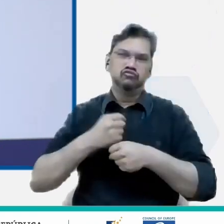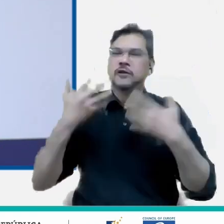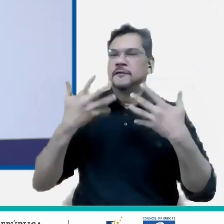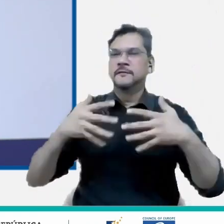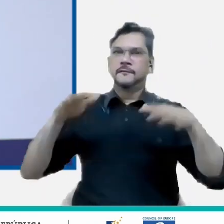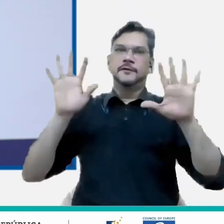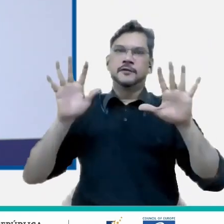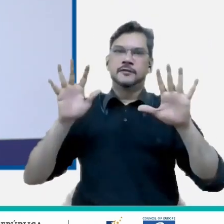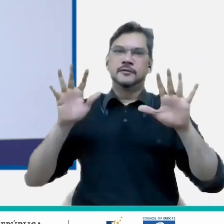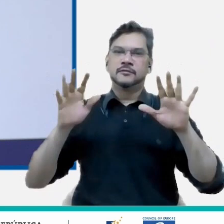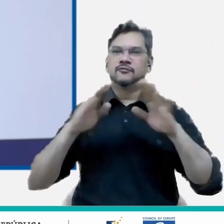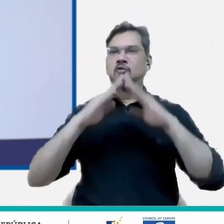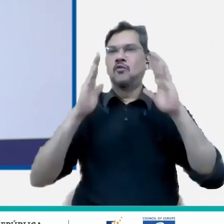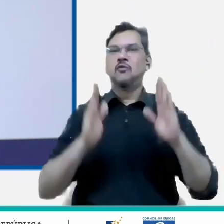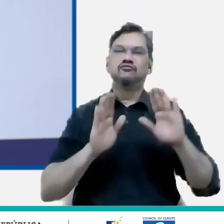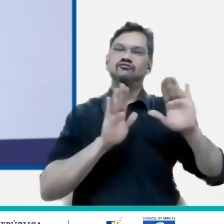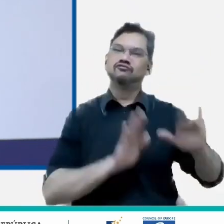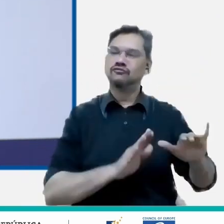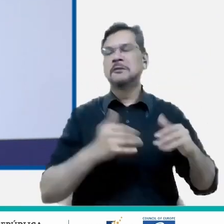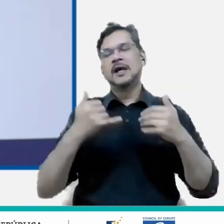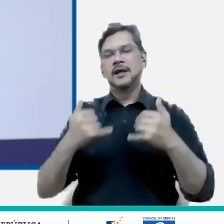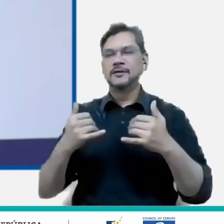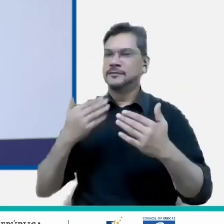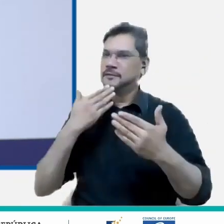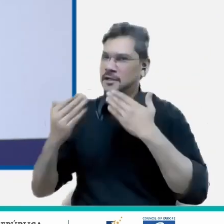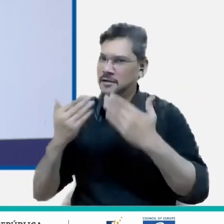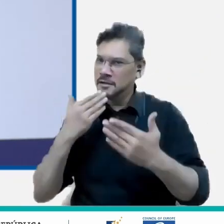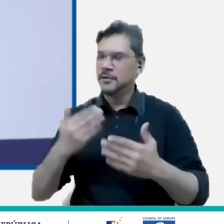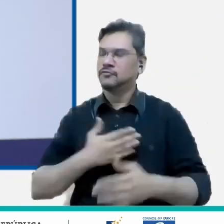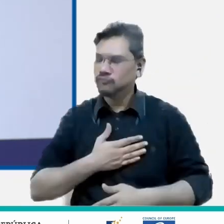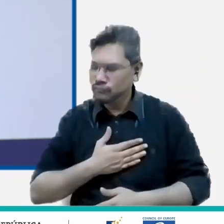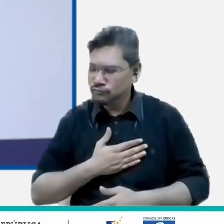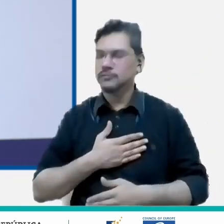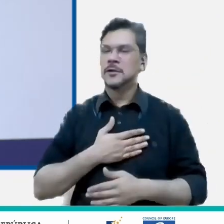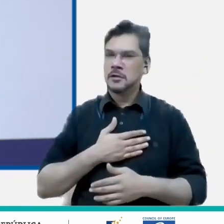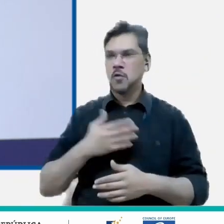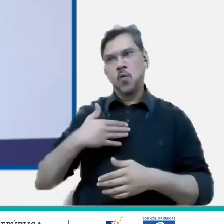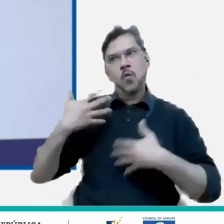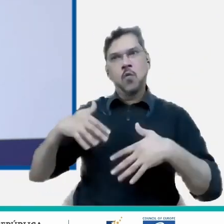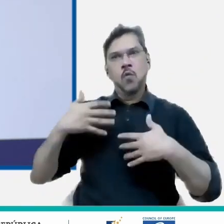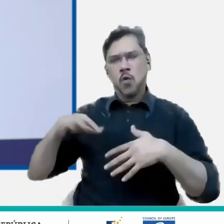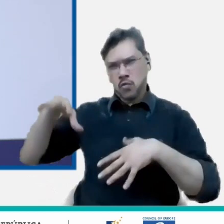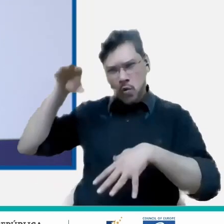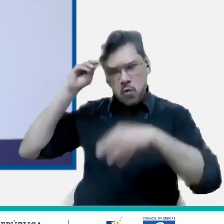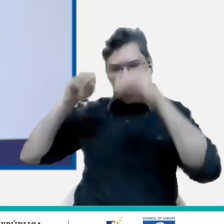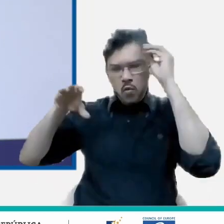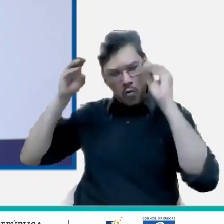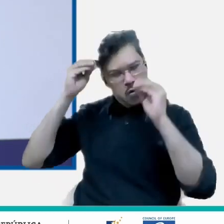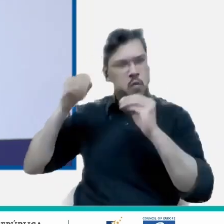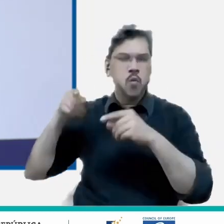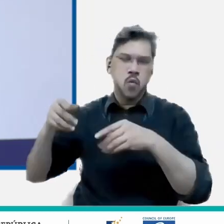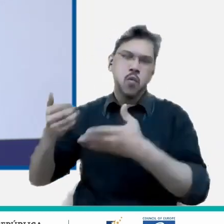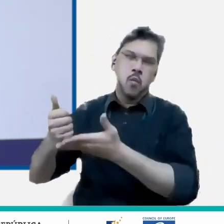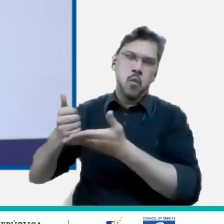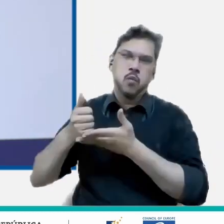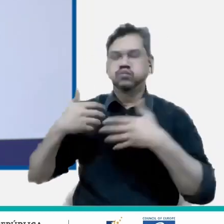this domain, and I learned a lot to work and to develop such a important document like we have now and